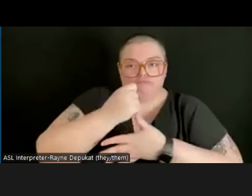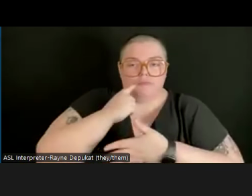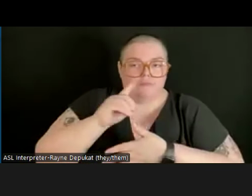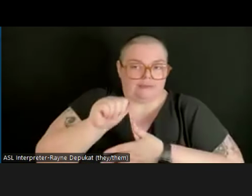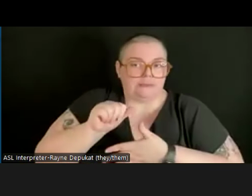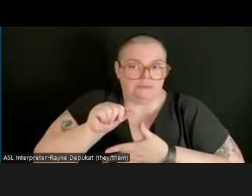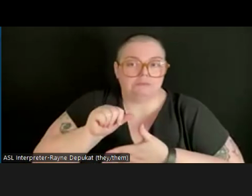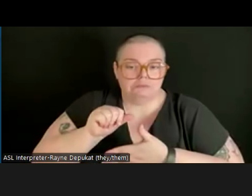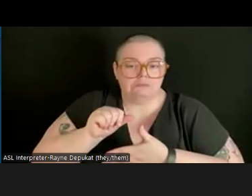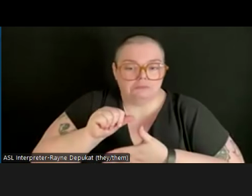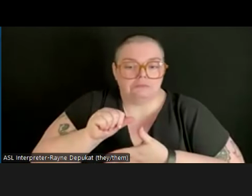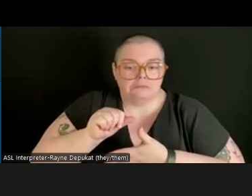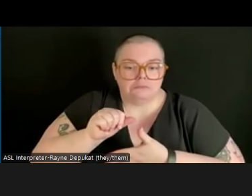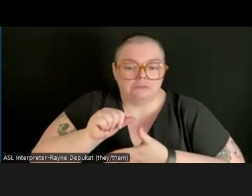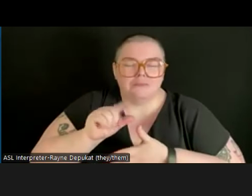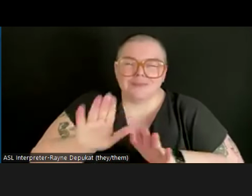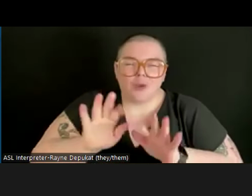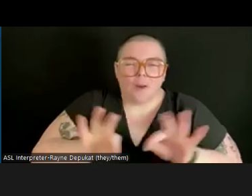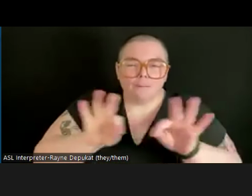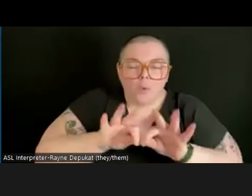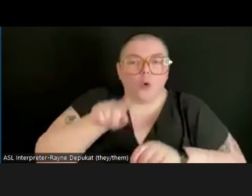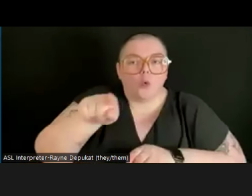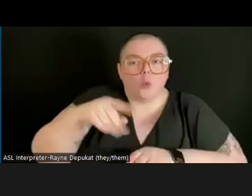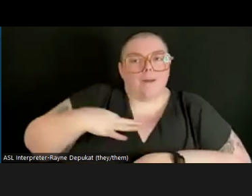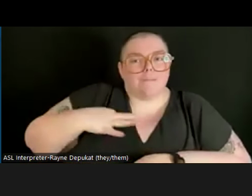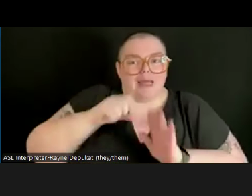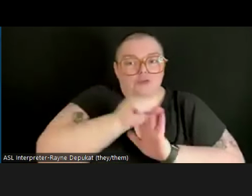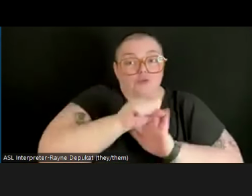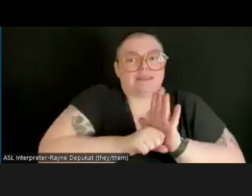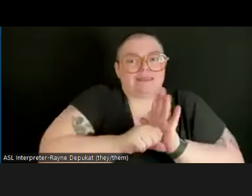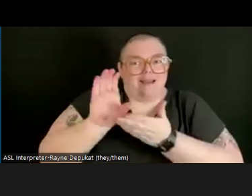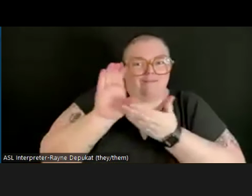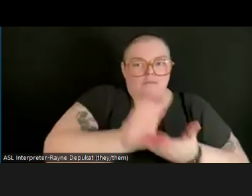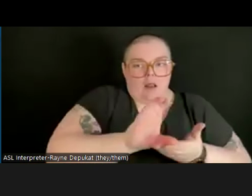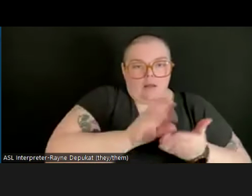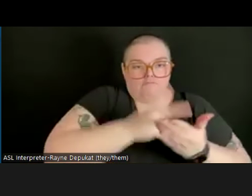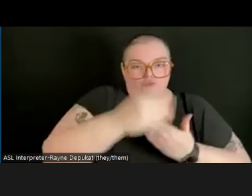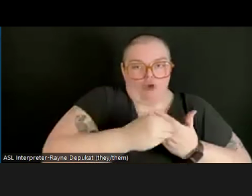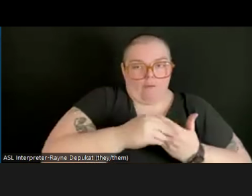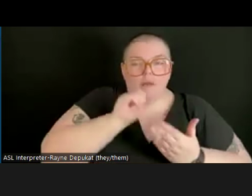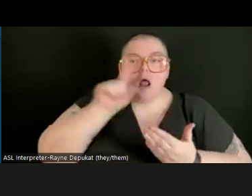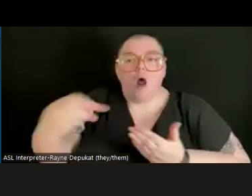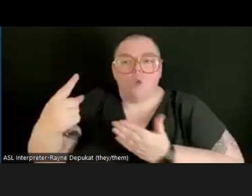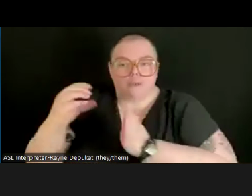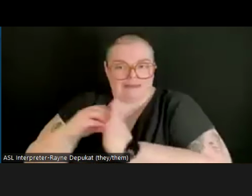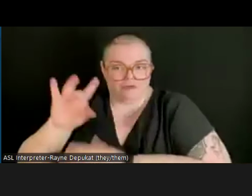it's very important to make sure that you have applied to the state-funded programs, not just Section 8.